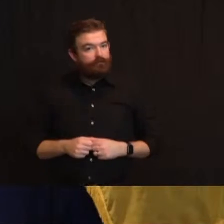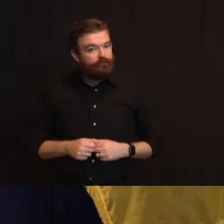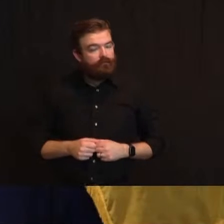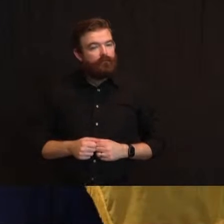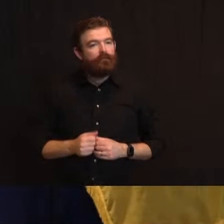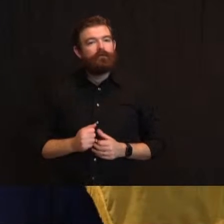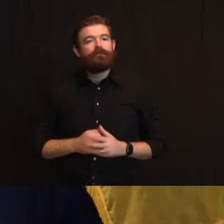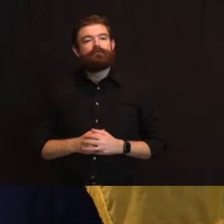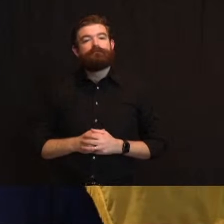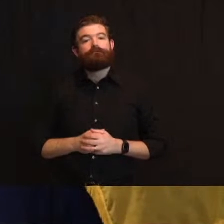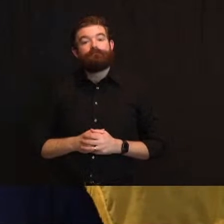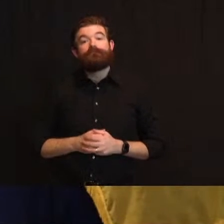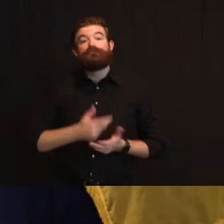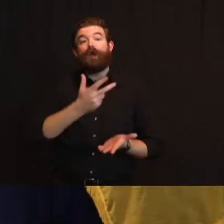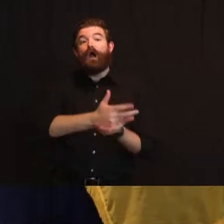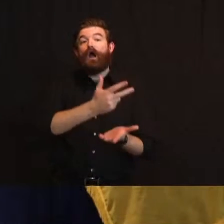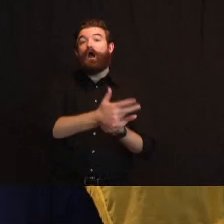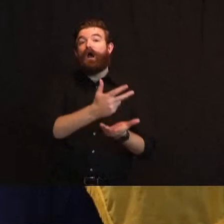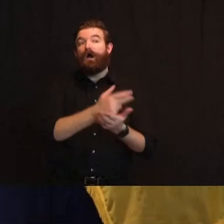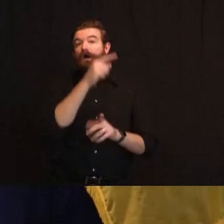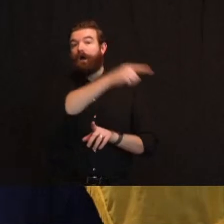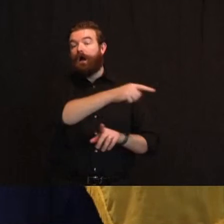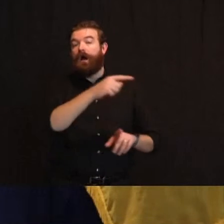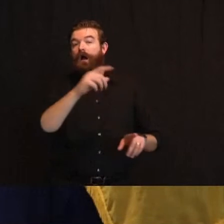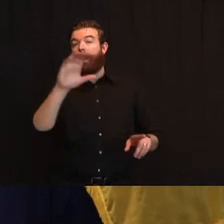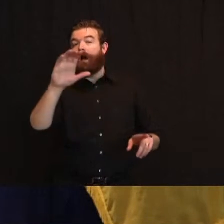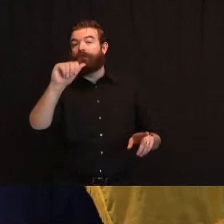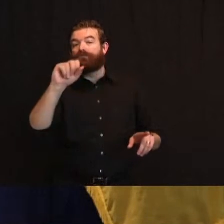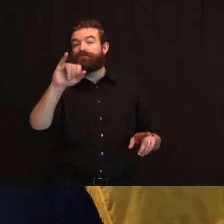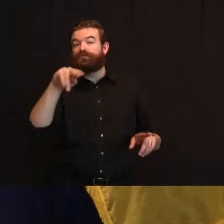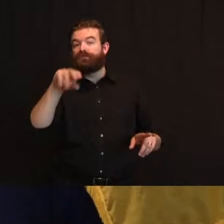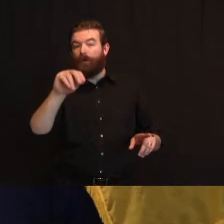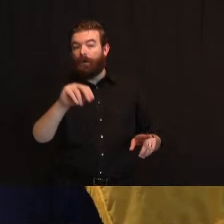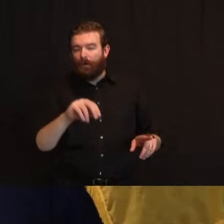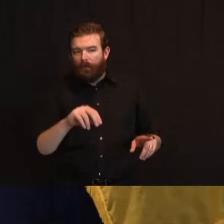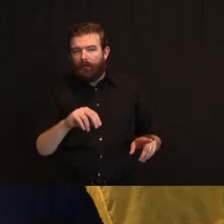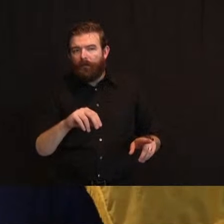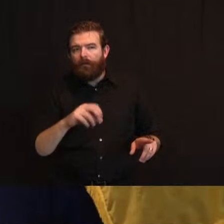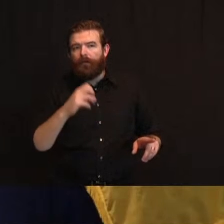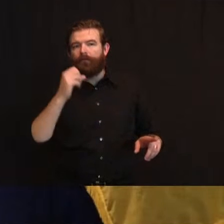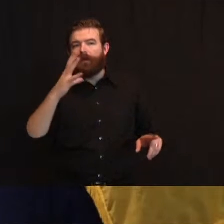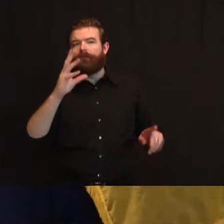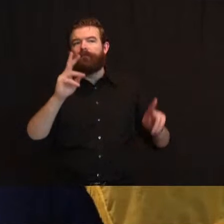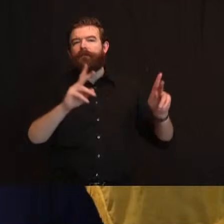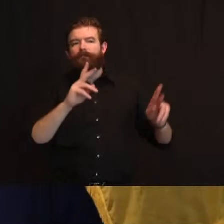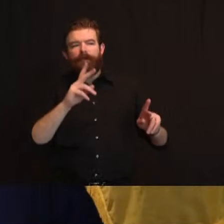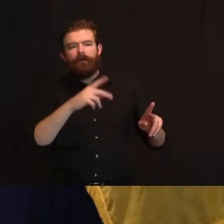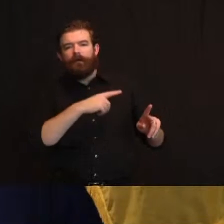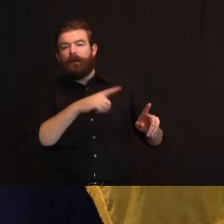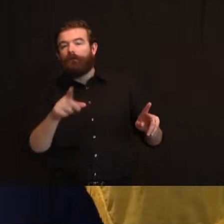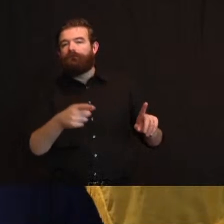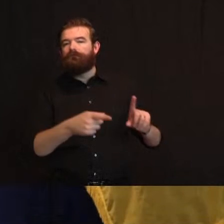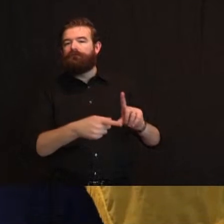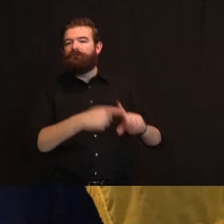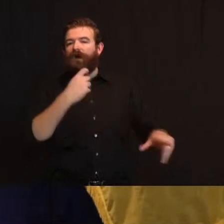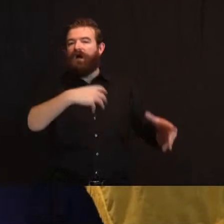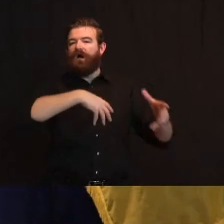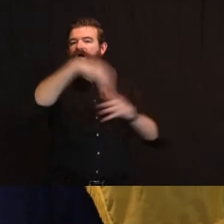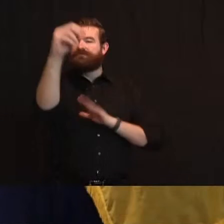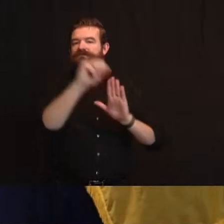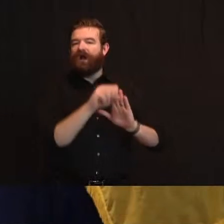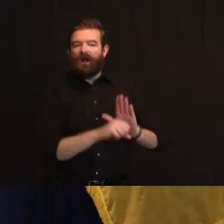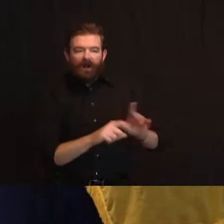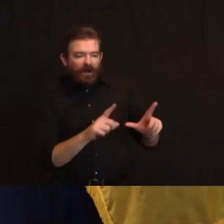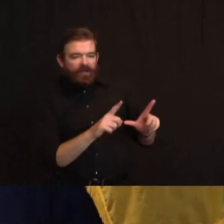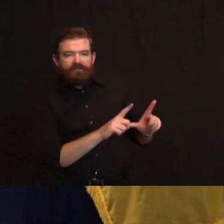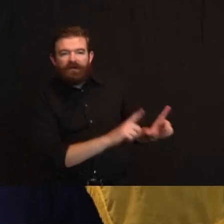lastly, does New Jersey have any rules or protocols for deciding which patients get scarce COVID treatments like Regeneron and monoclonal antibodies along